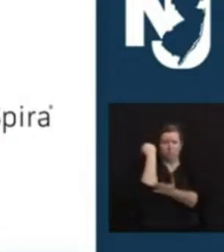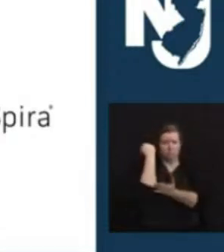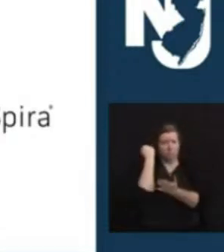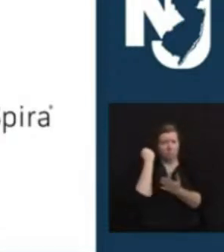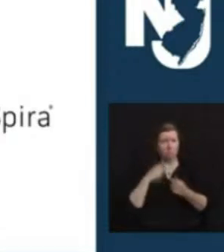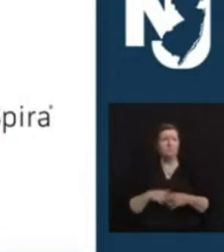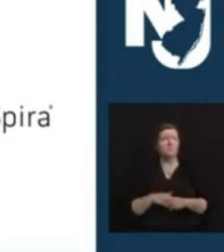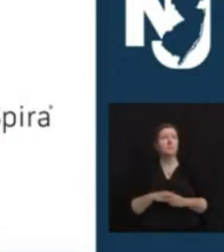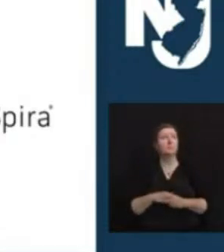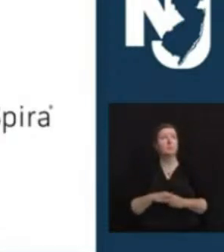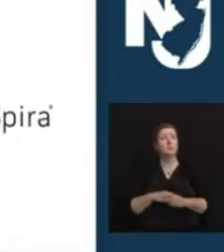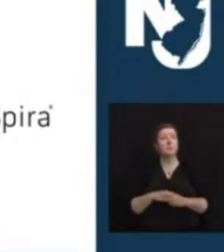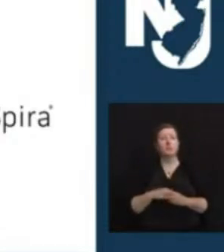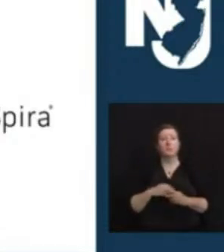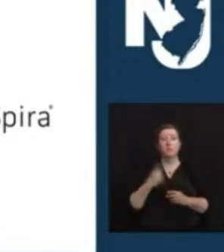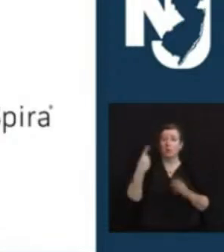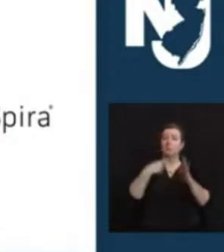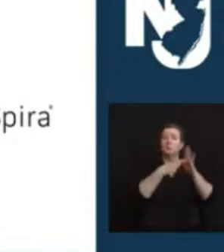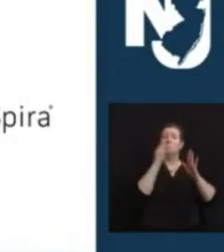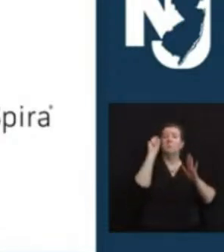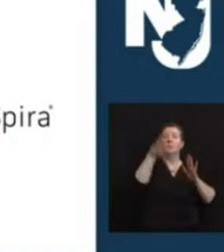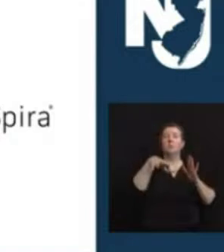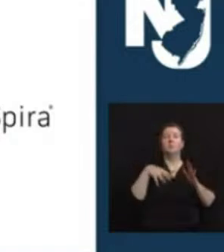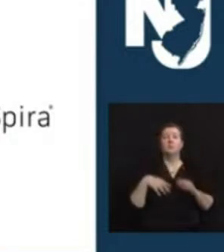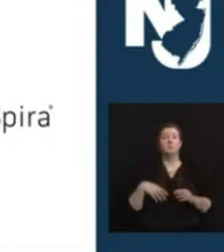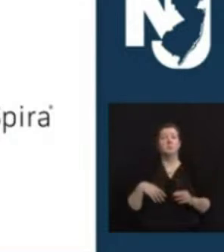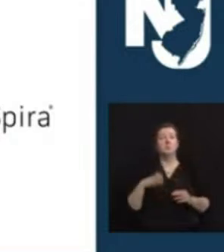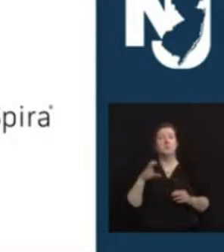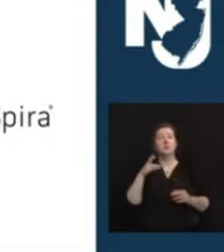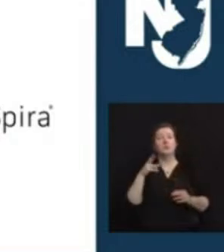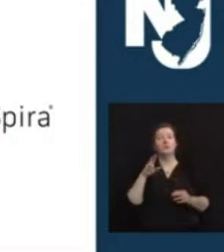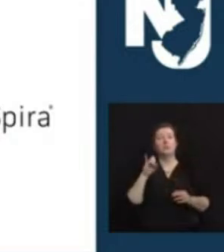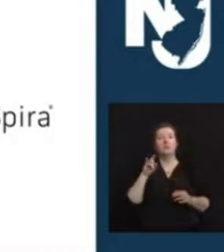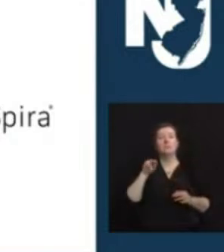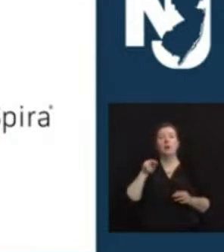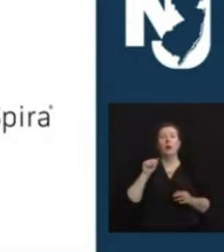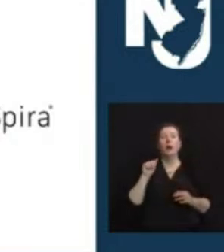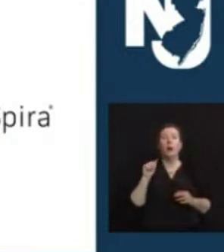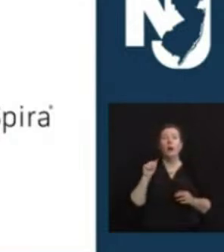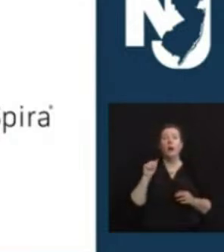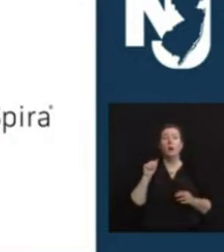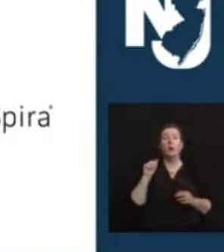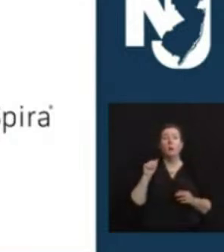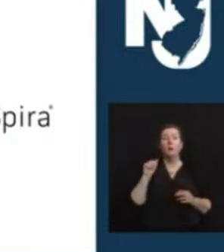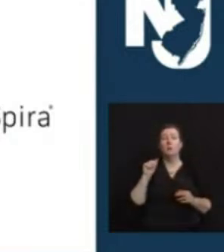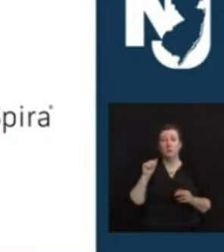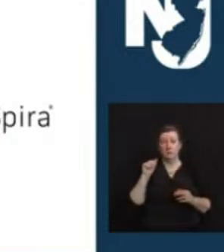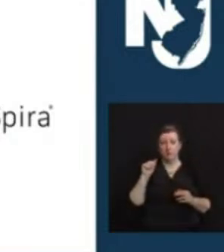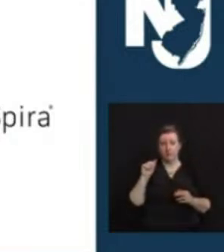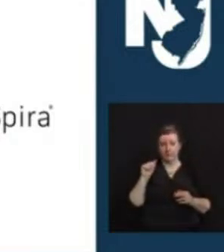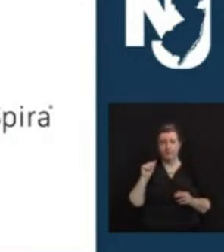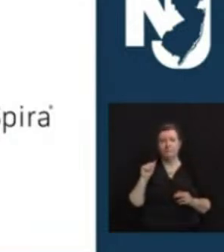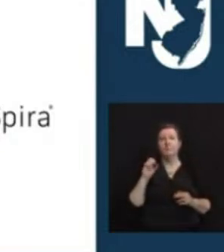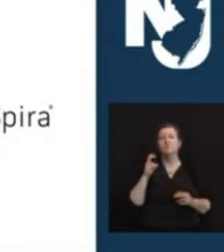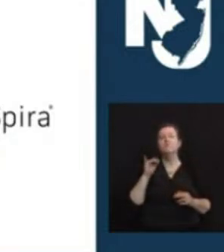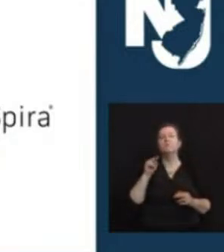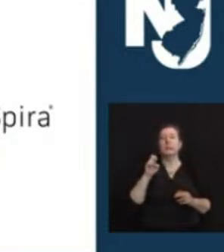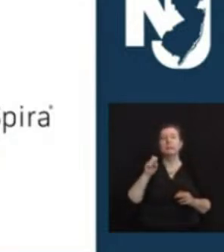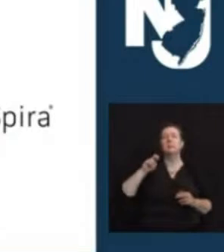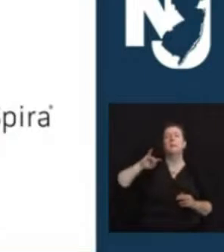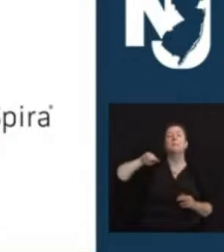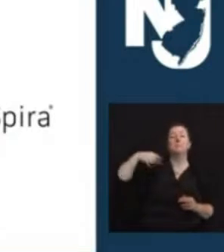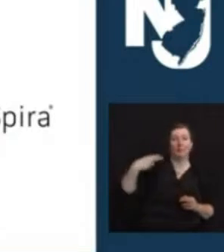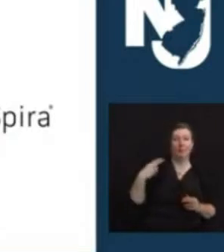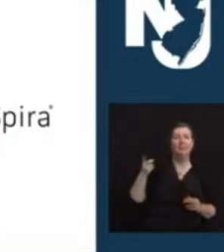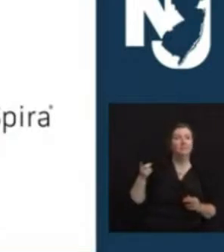them. Christine Smith, the CEO and co-founder of Inspira, Performing Arts and Cultural Center. With